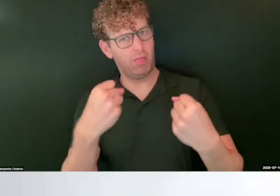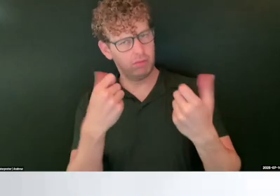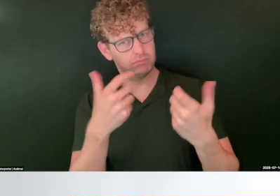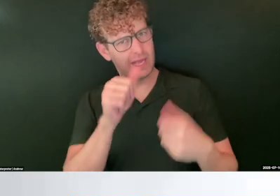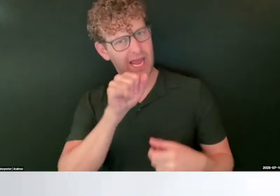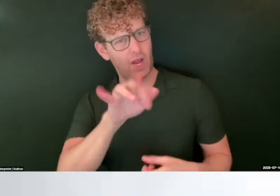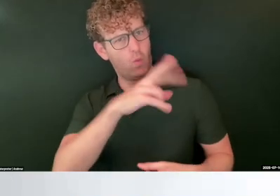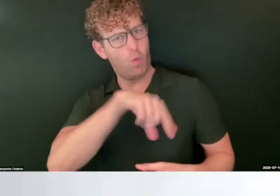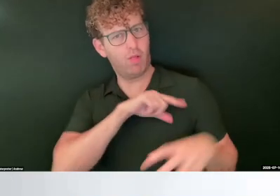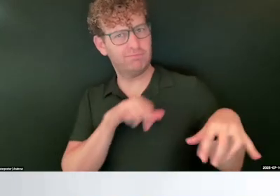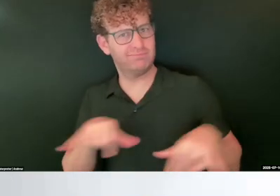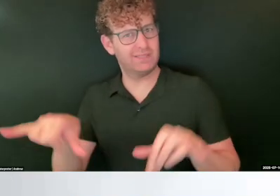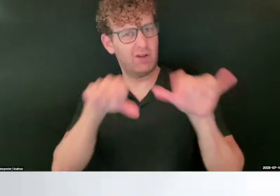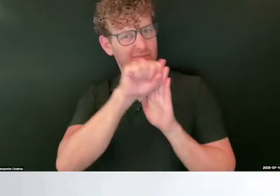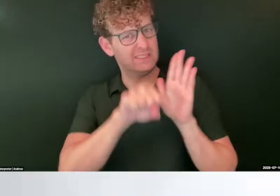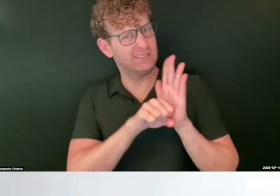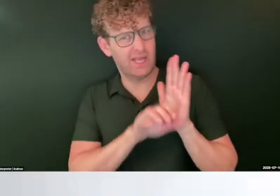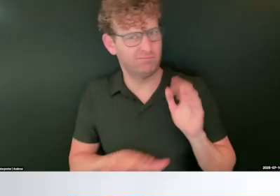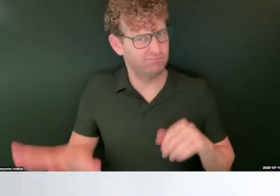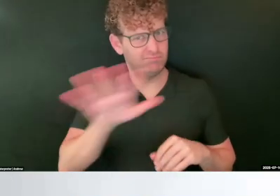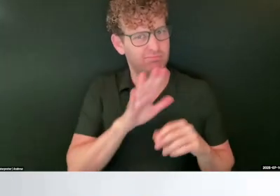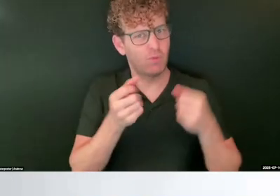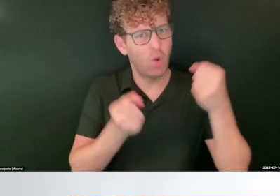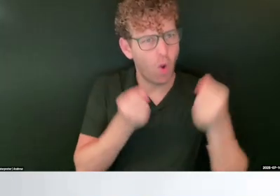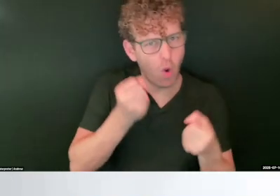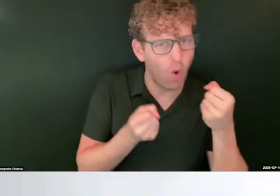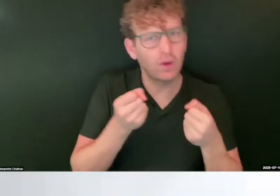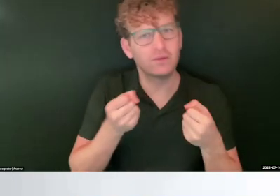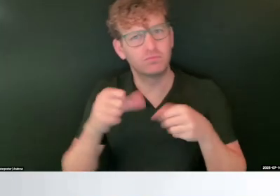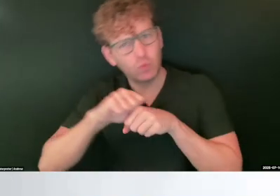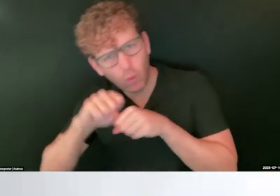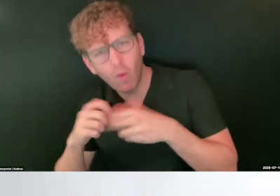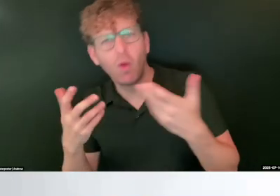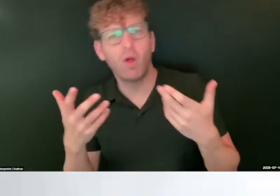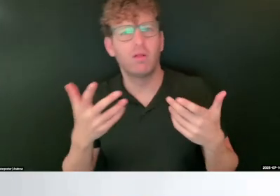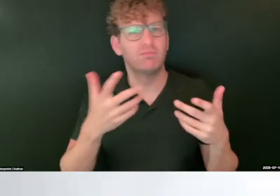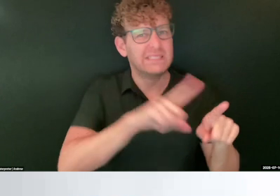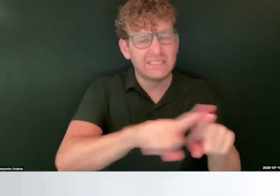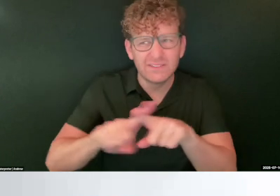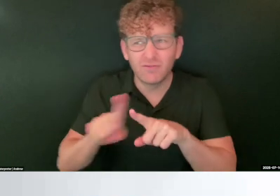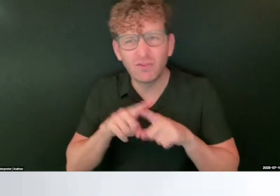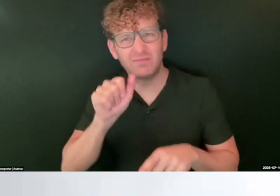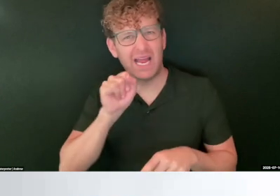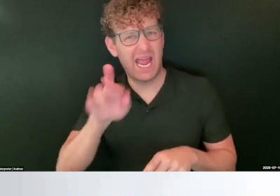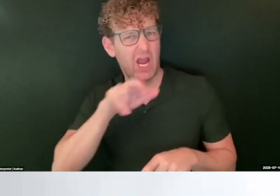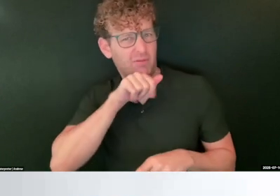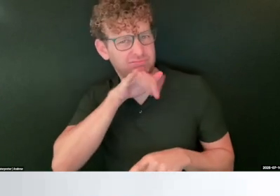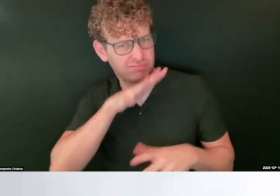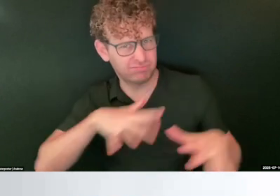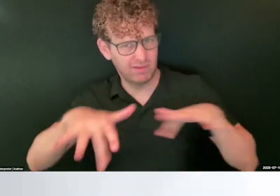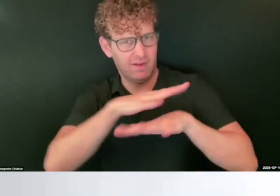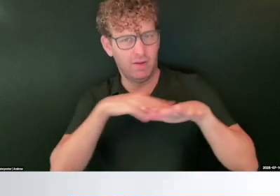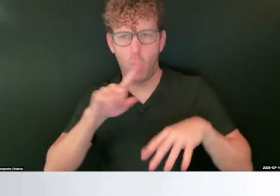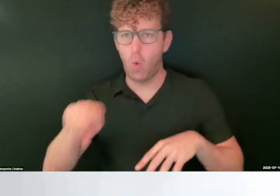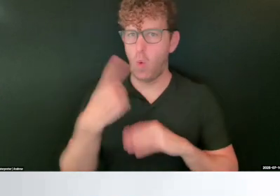for vehicles, fuels, consumer products, and sources of toxic air contaminants. It is the only state permitted under the Federal